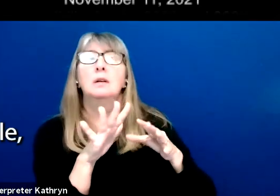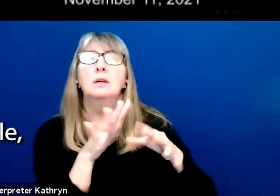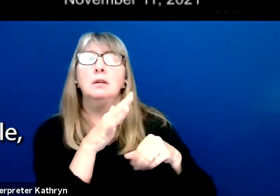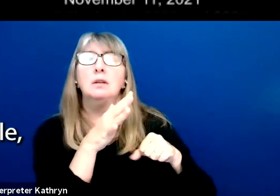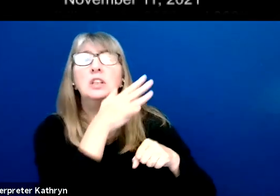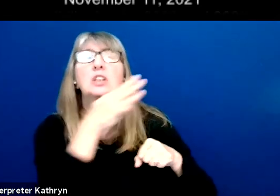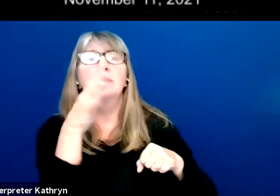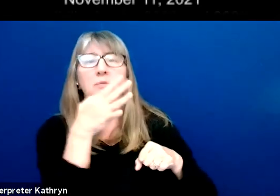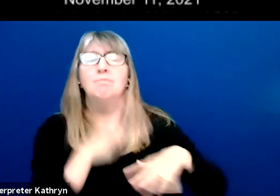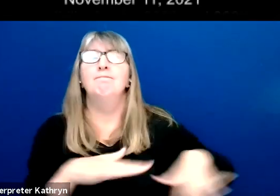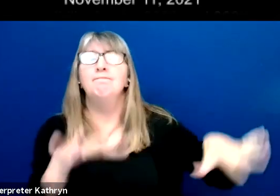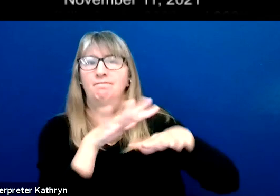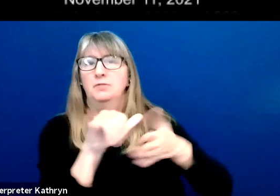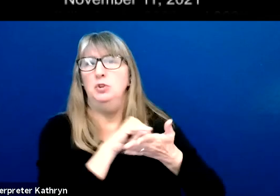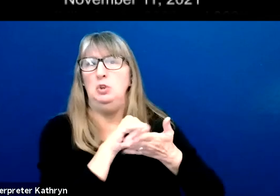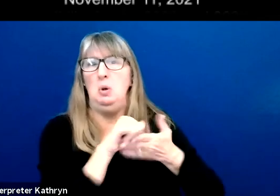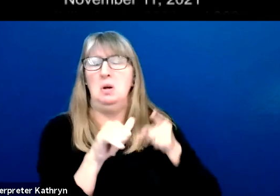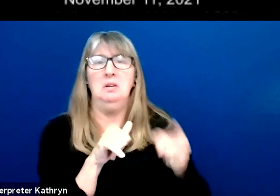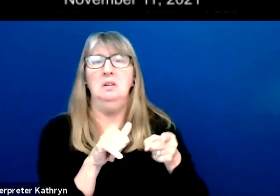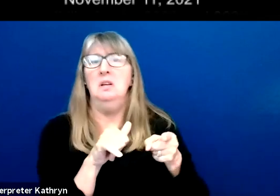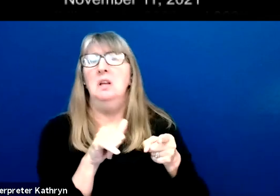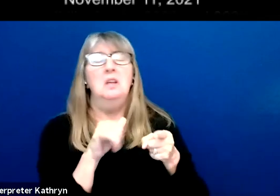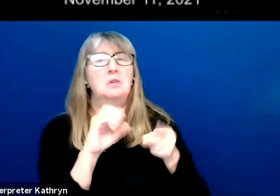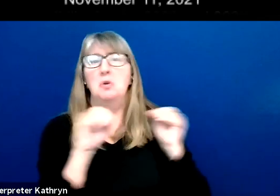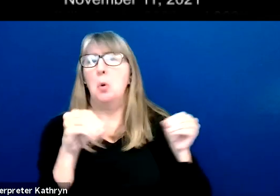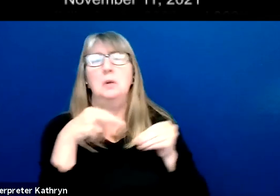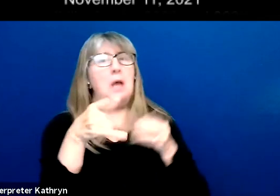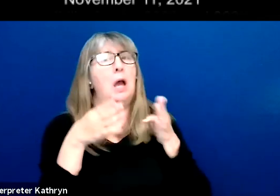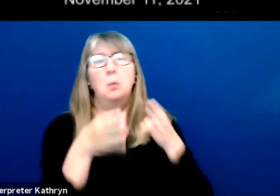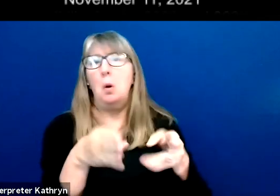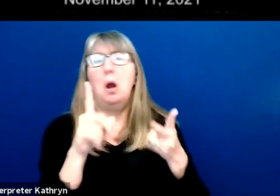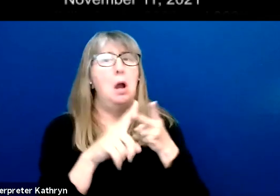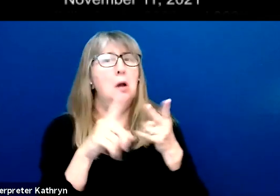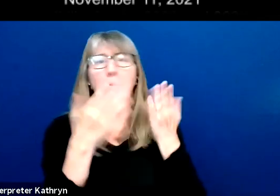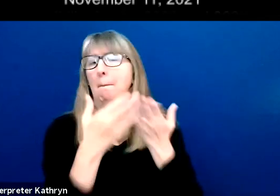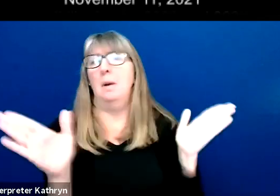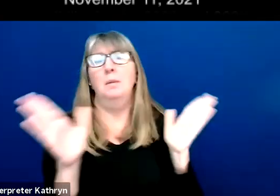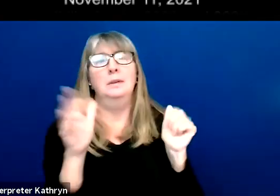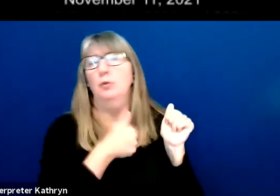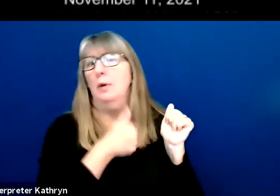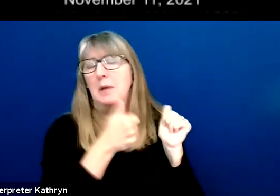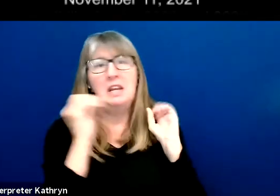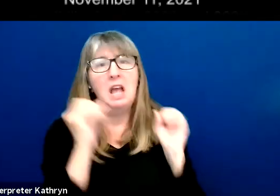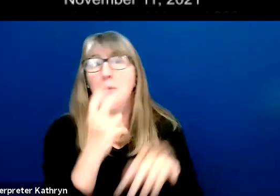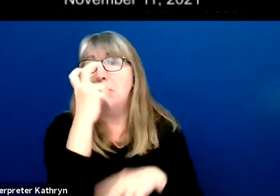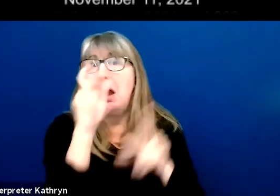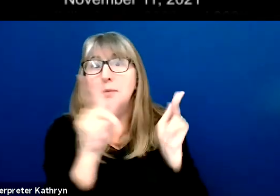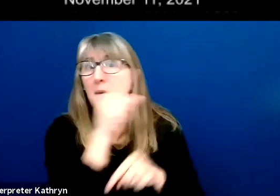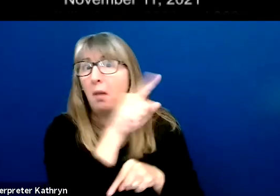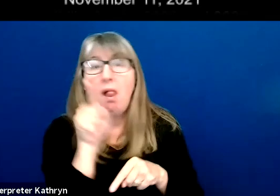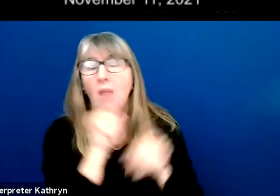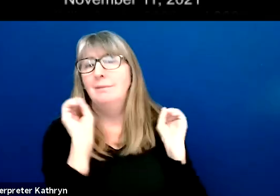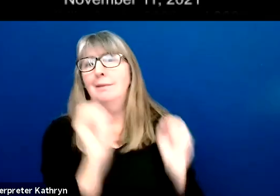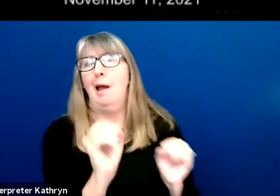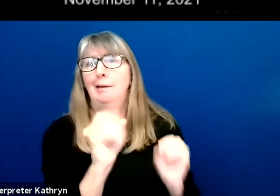any sidewalks and there wasn't any public transportation. I can't imagine why there weren't any blind people there, but there it is.